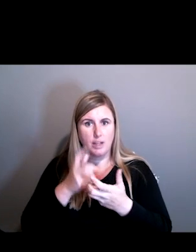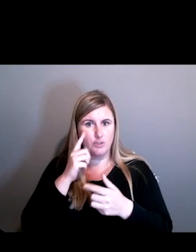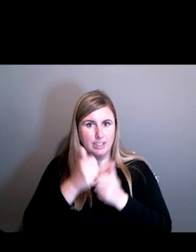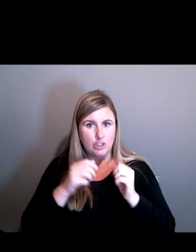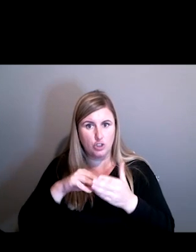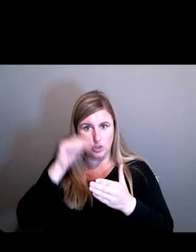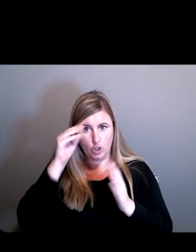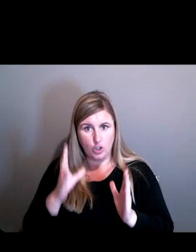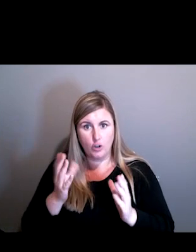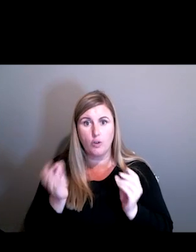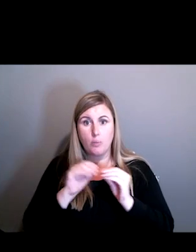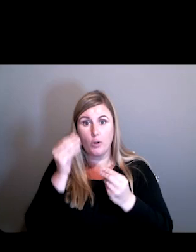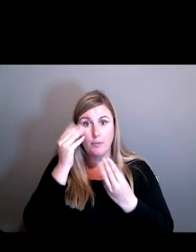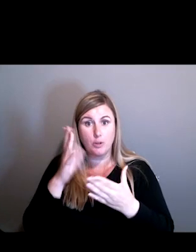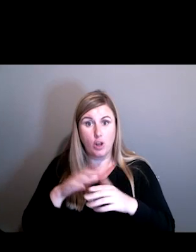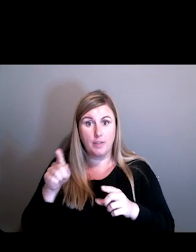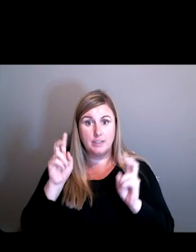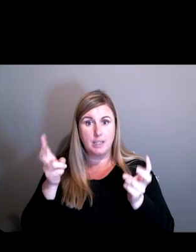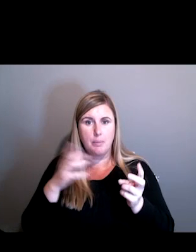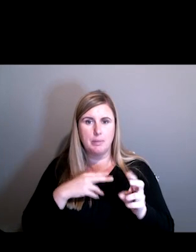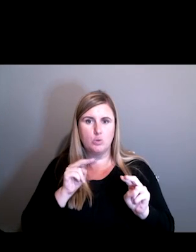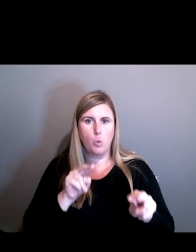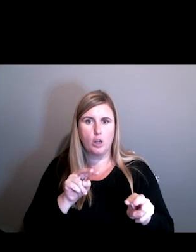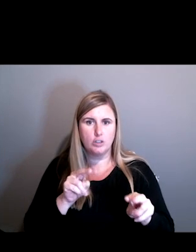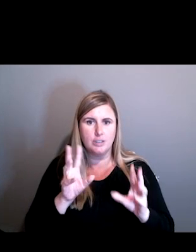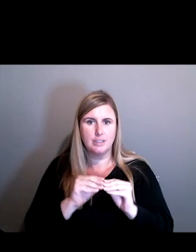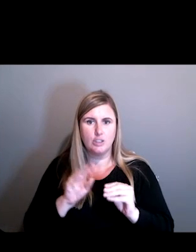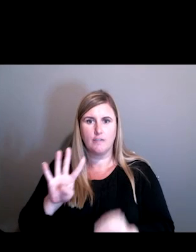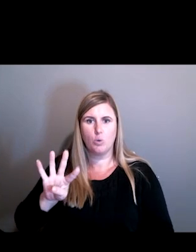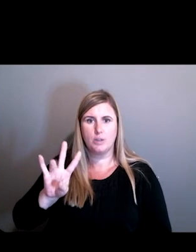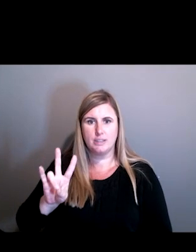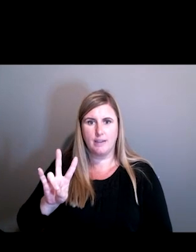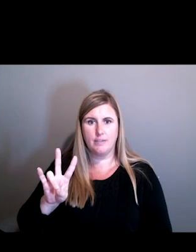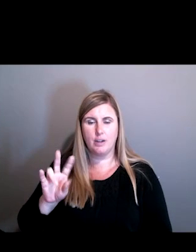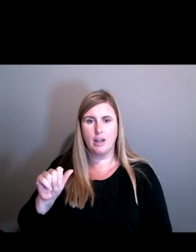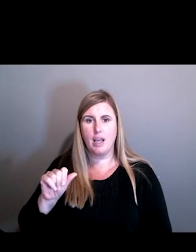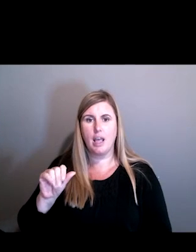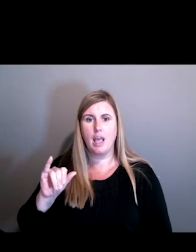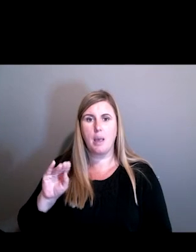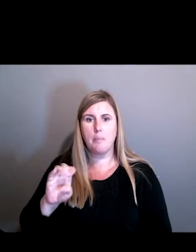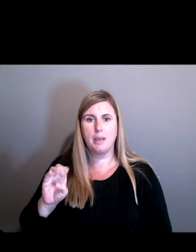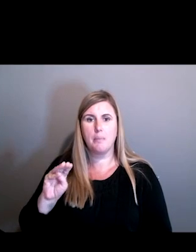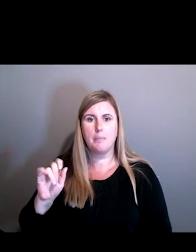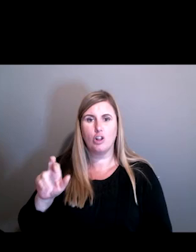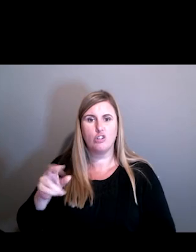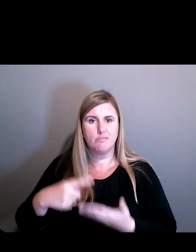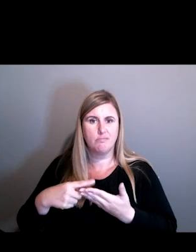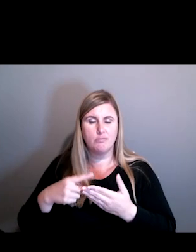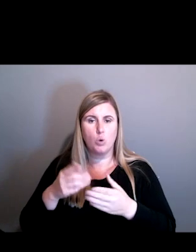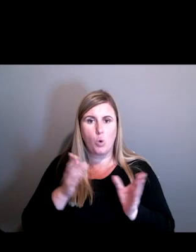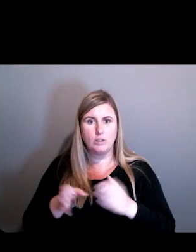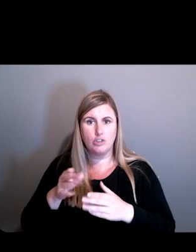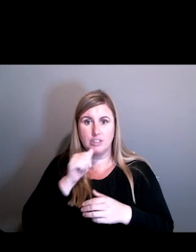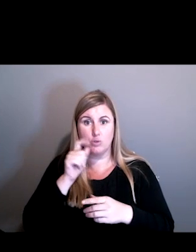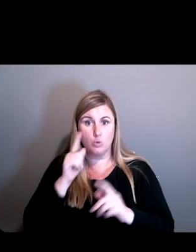organized materials are individualized for each learner. For more information on this topic, please watch session 47, where Amy